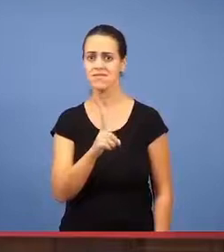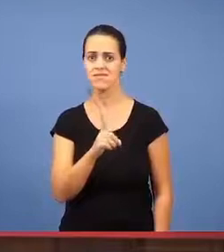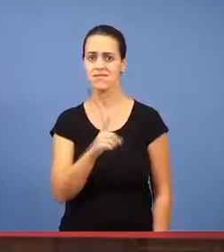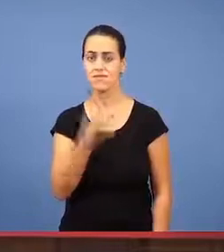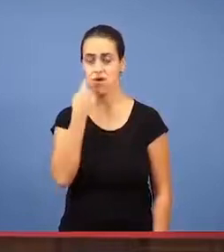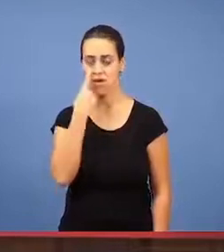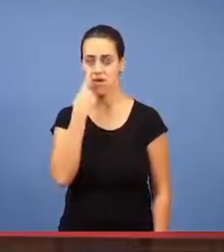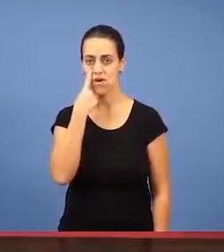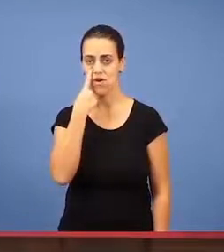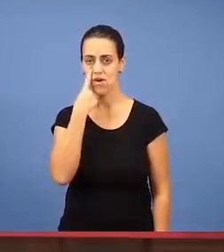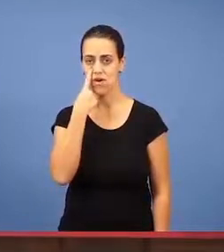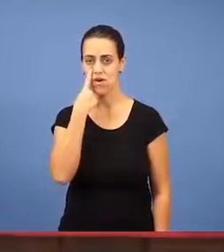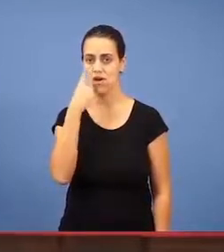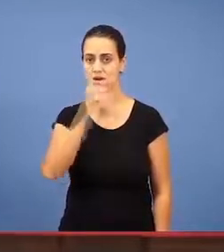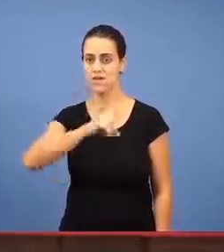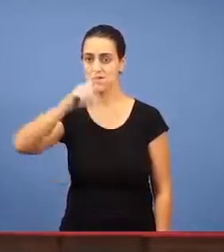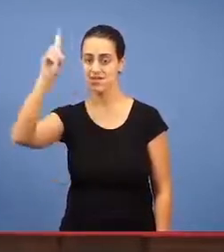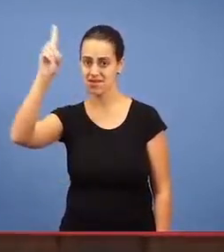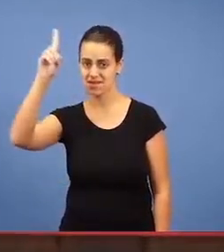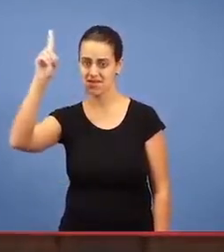God is not